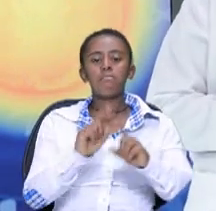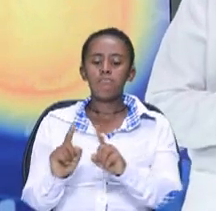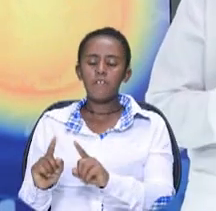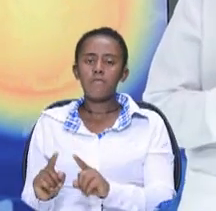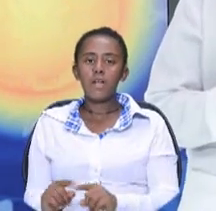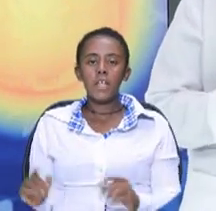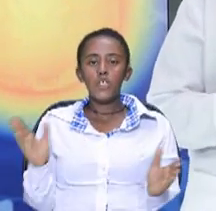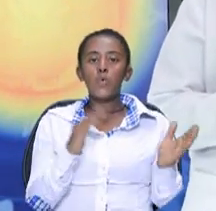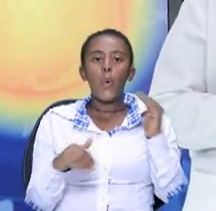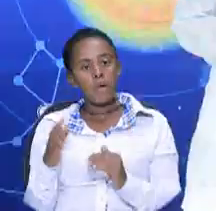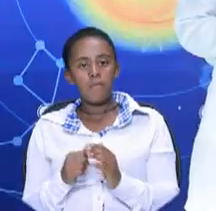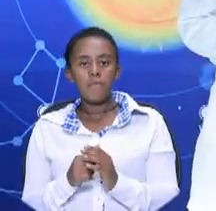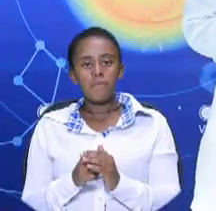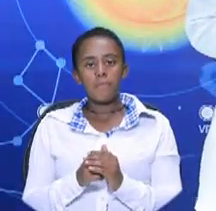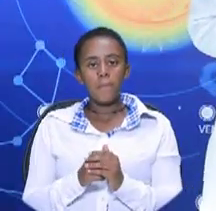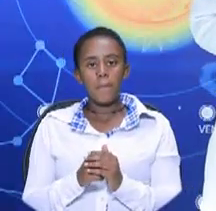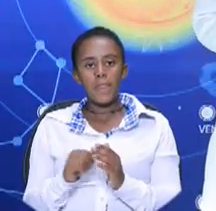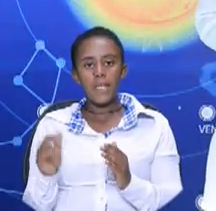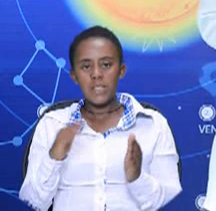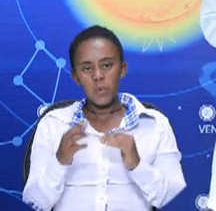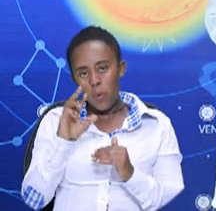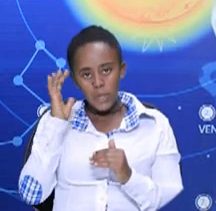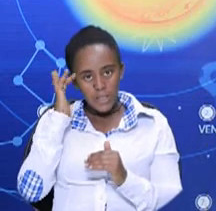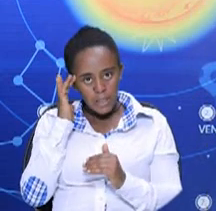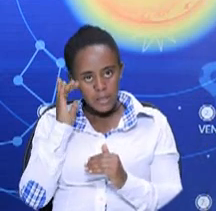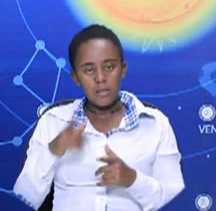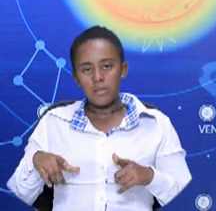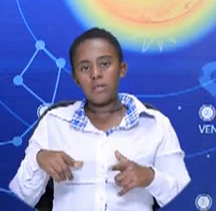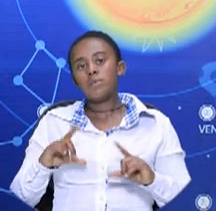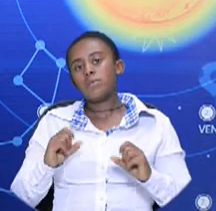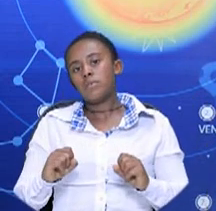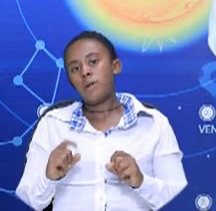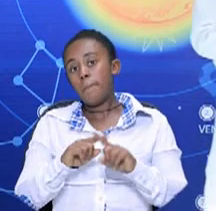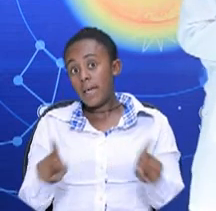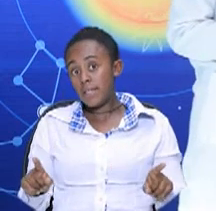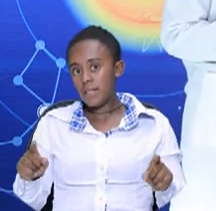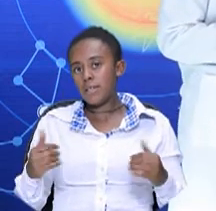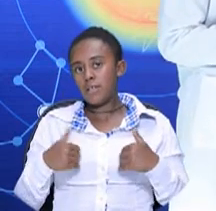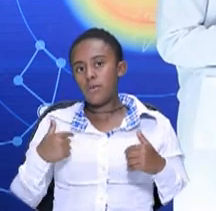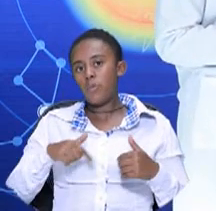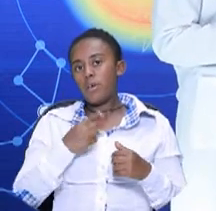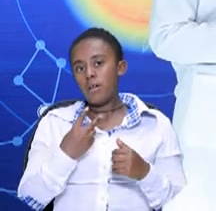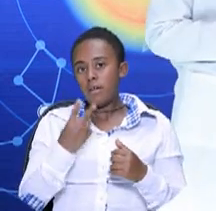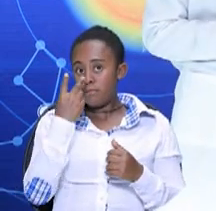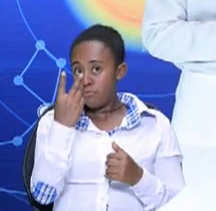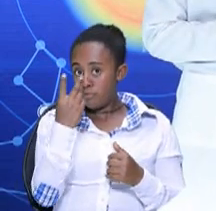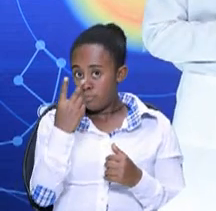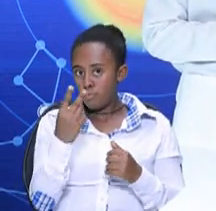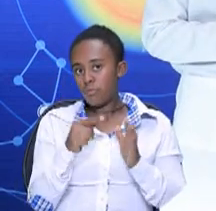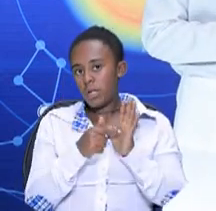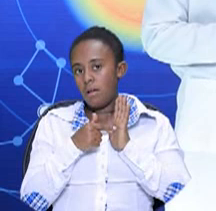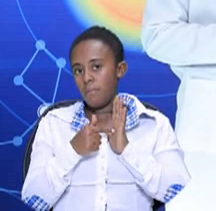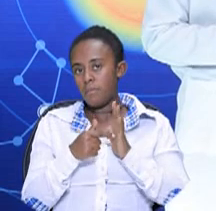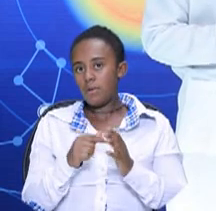different disorder, or we may have disorders or diseases of the circulatory system, but here we have only two